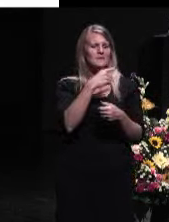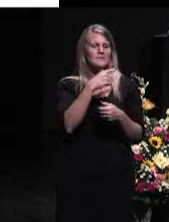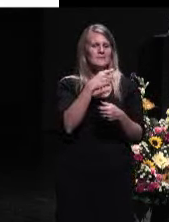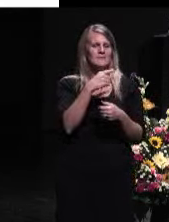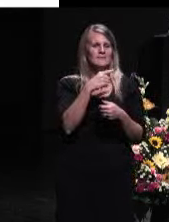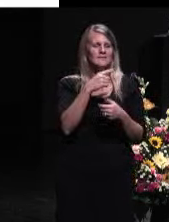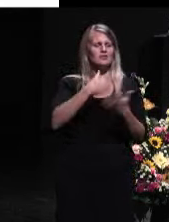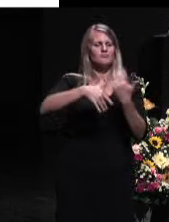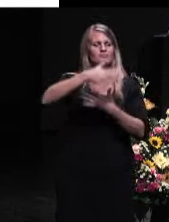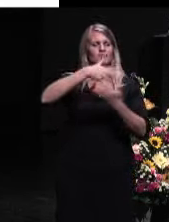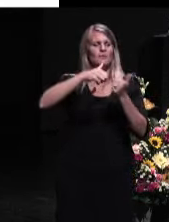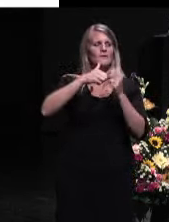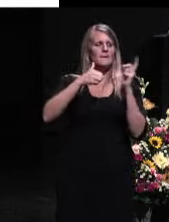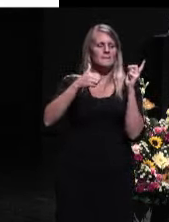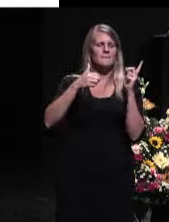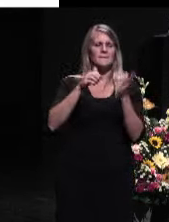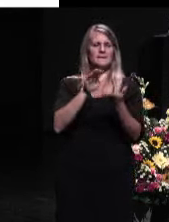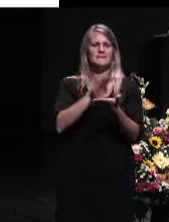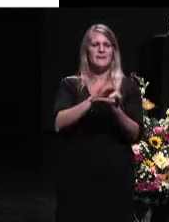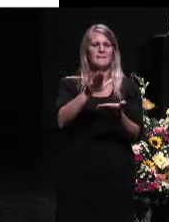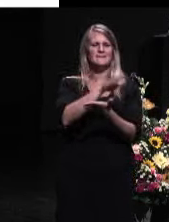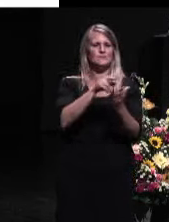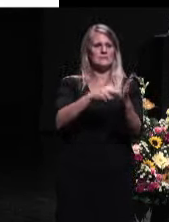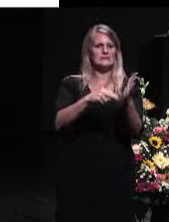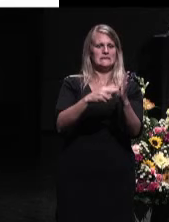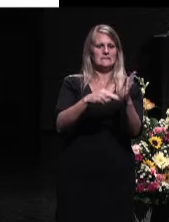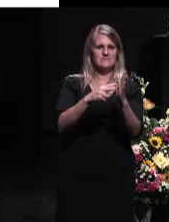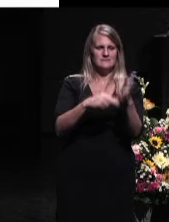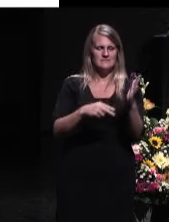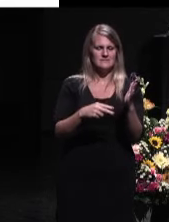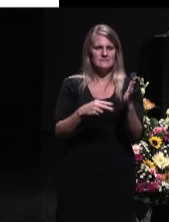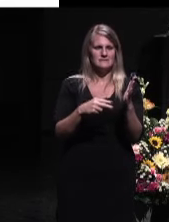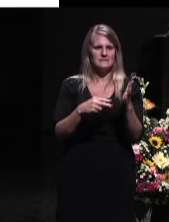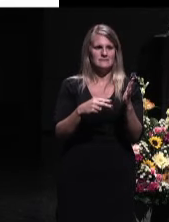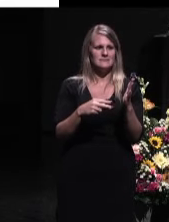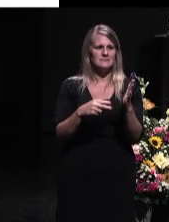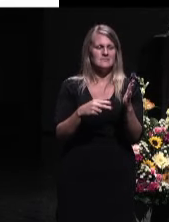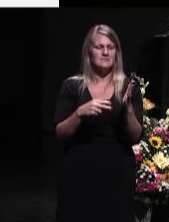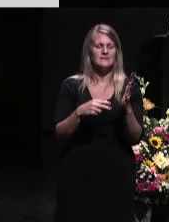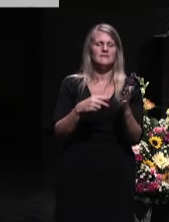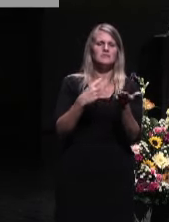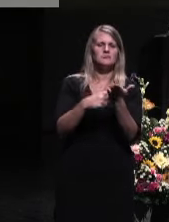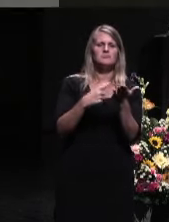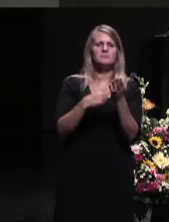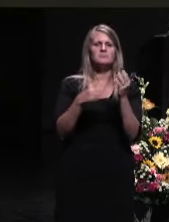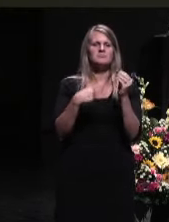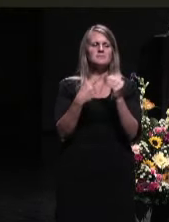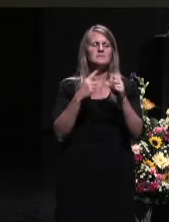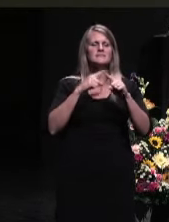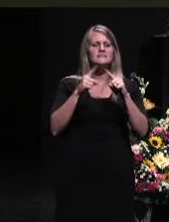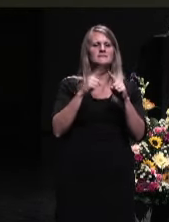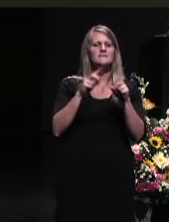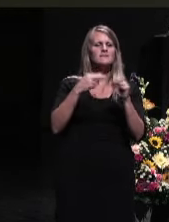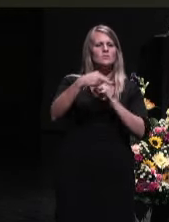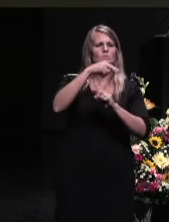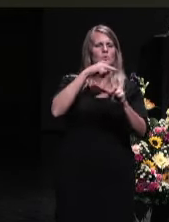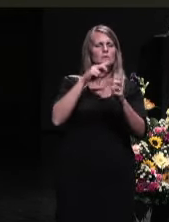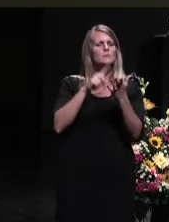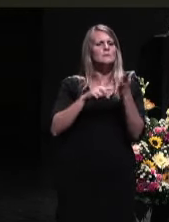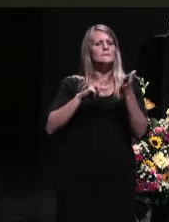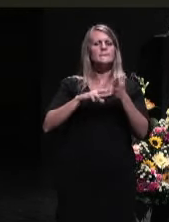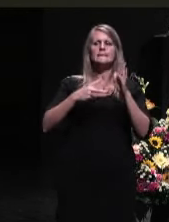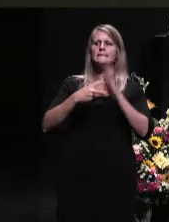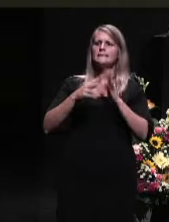our campus read, where we had students read much around the different voices and views on what it means to be